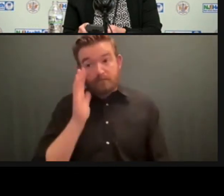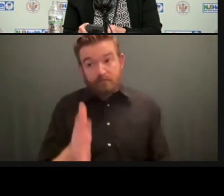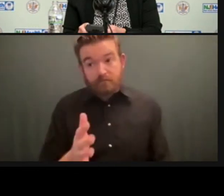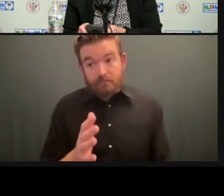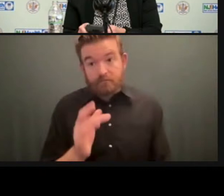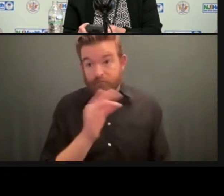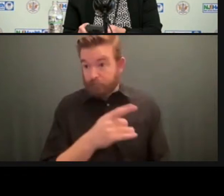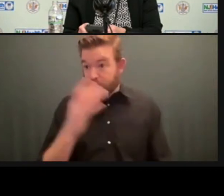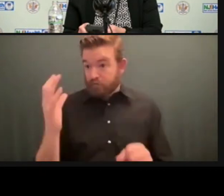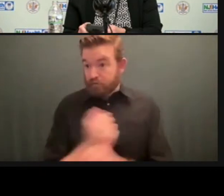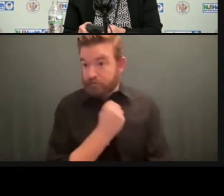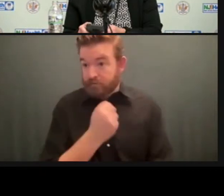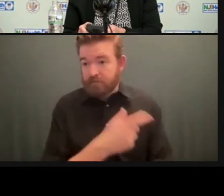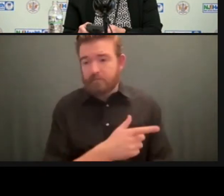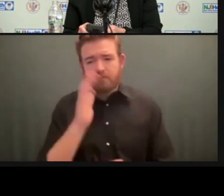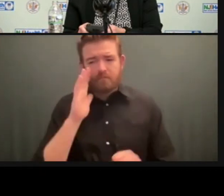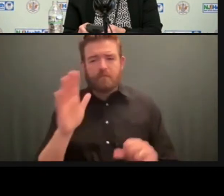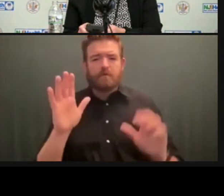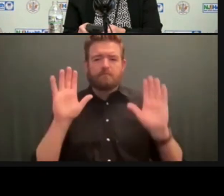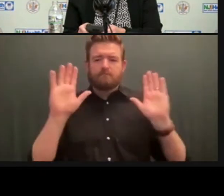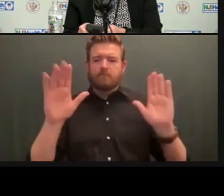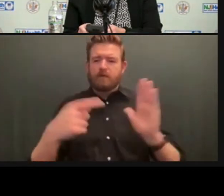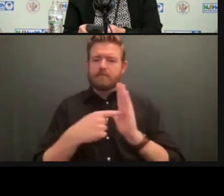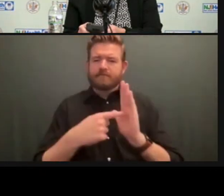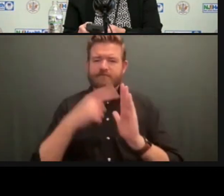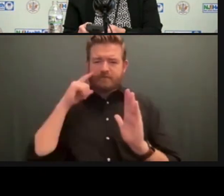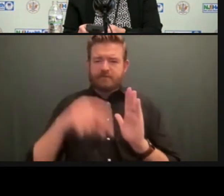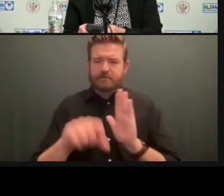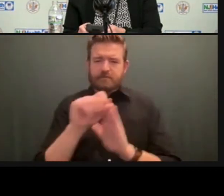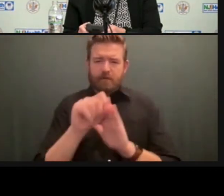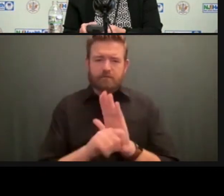outstanding representative for our state and for that district.